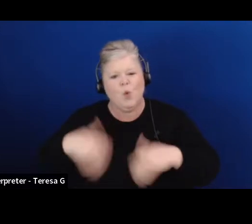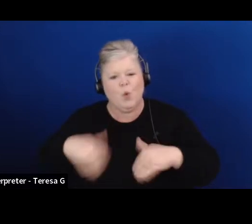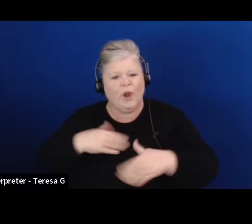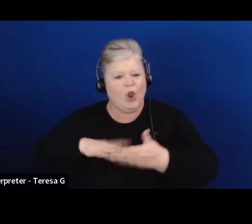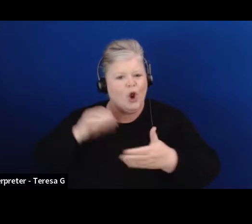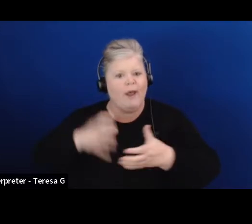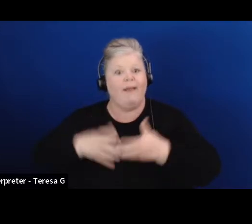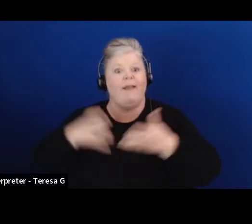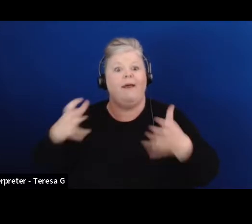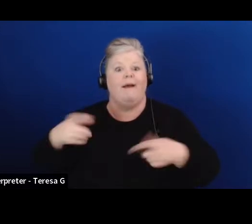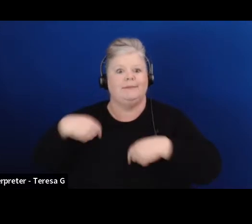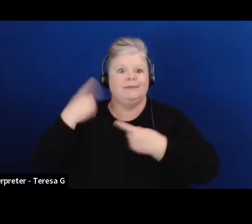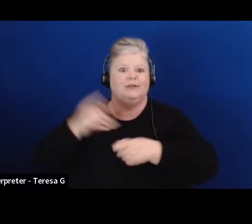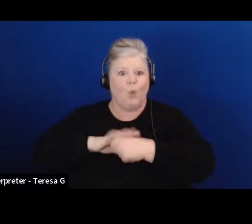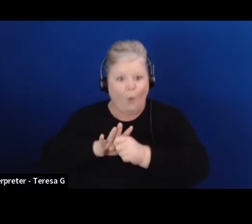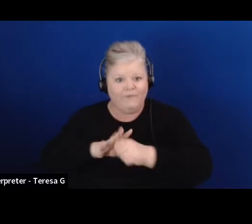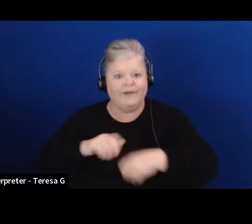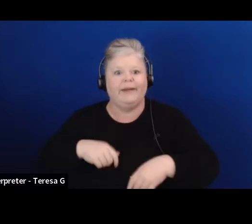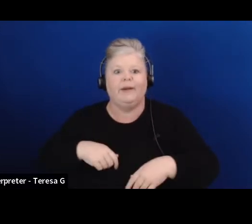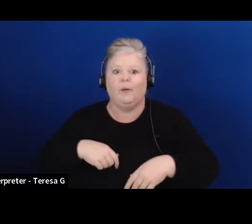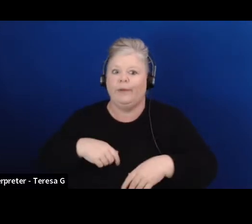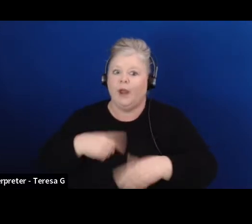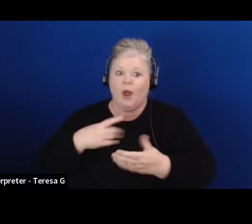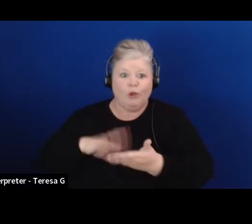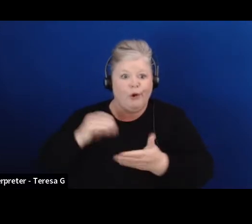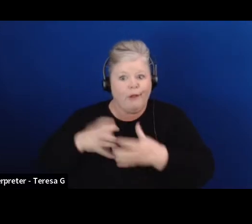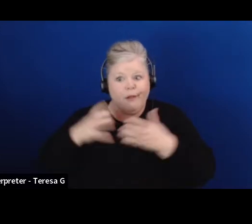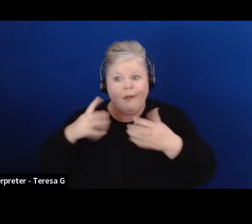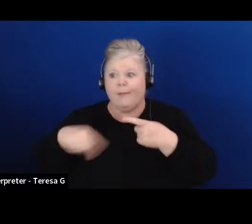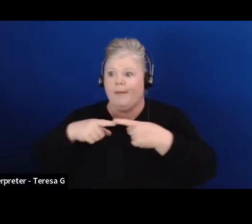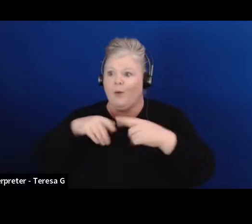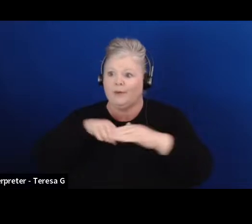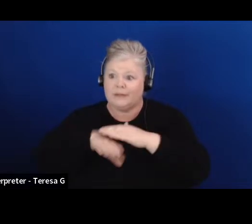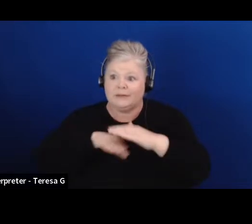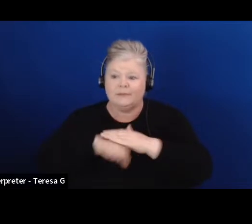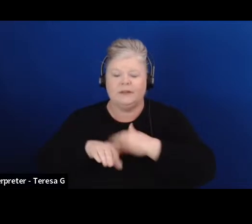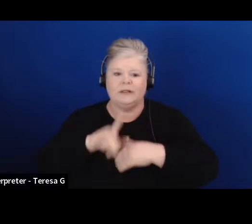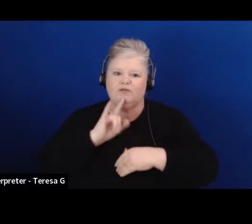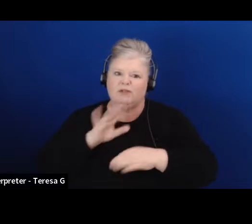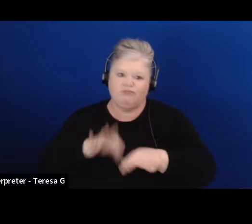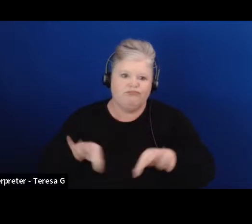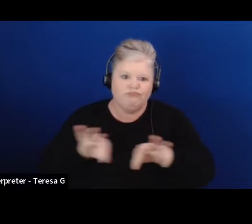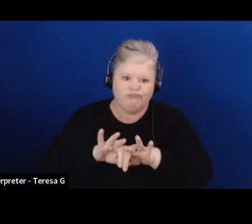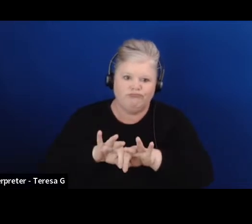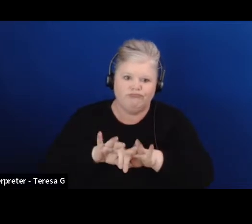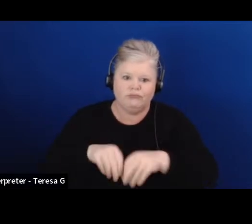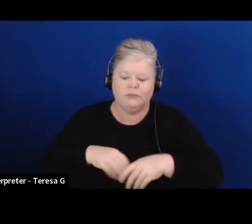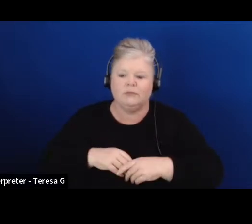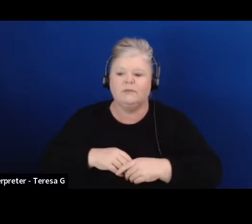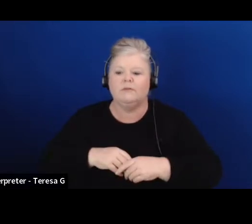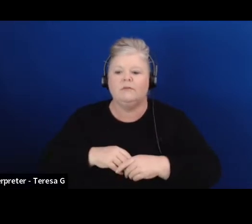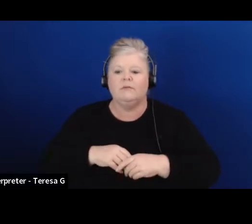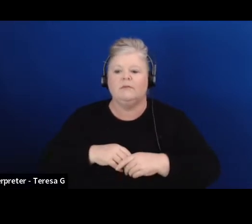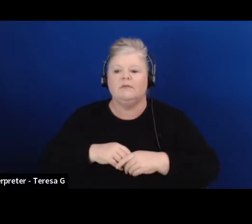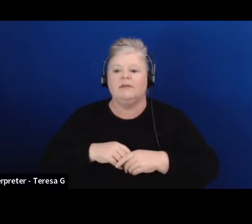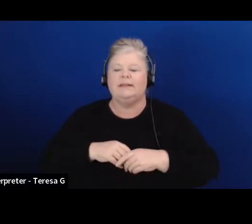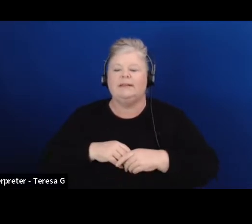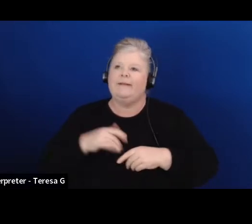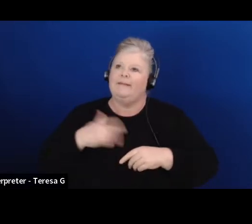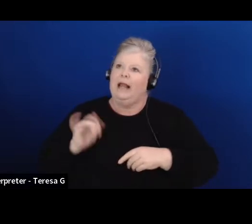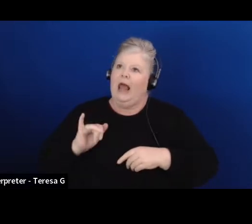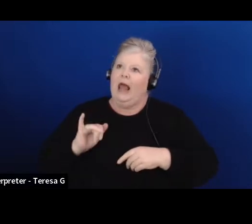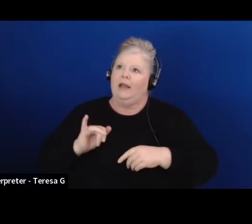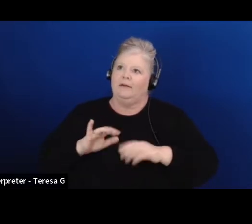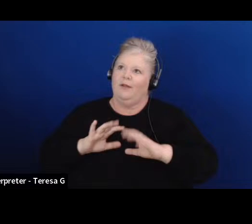about accessibility and how important it is. And I feel the world is becoming more and more